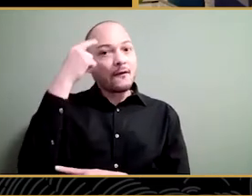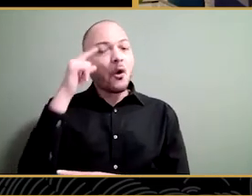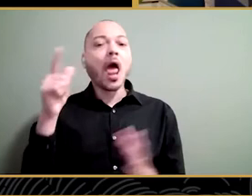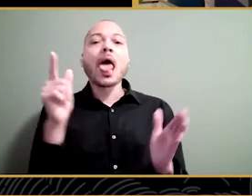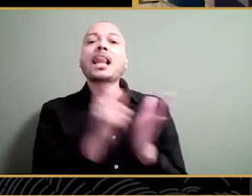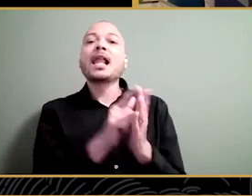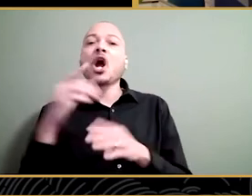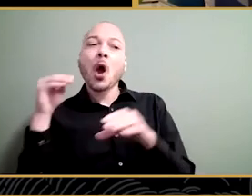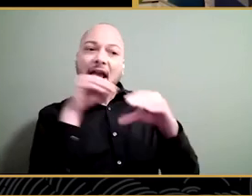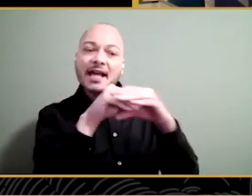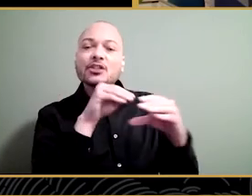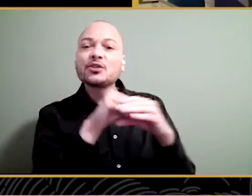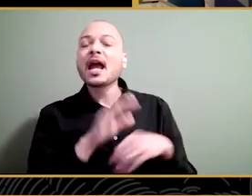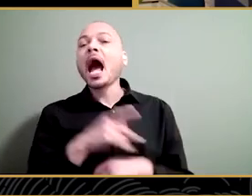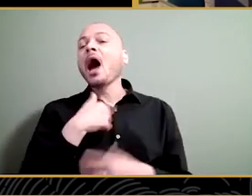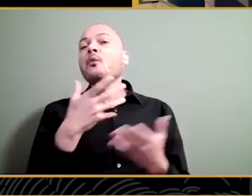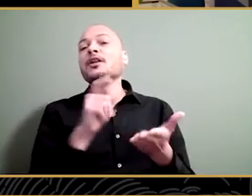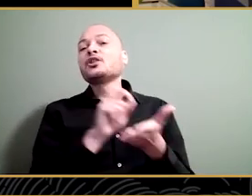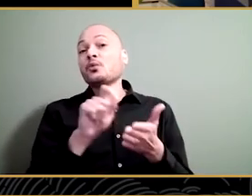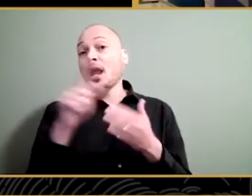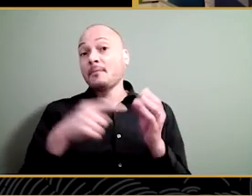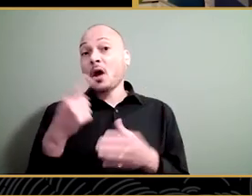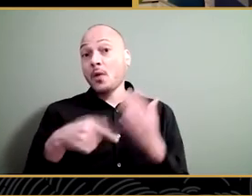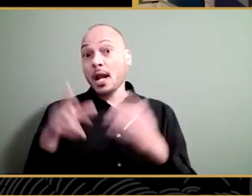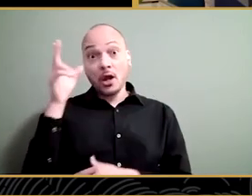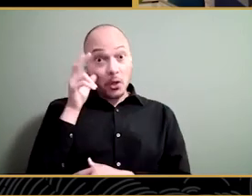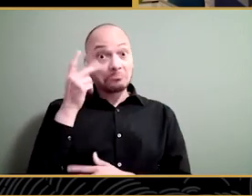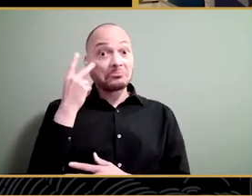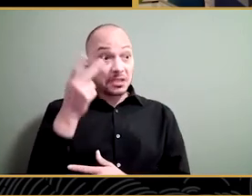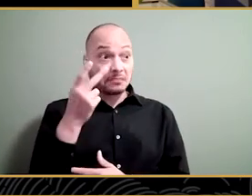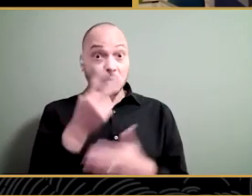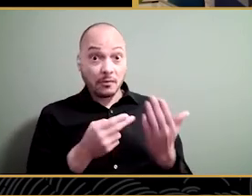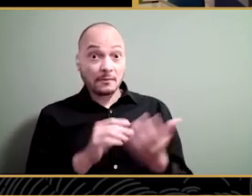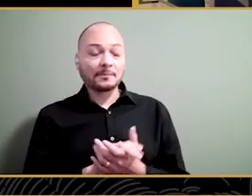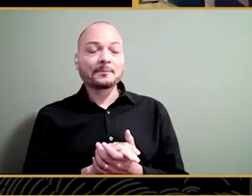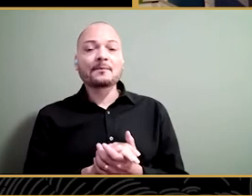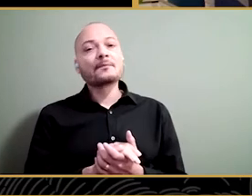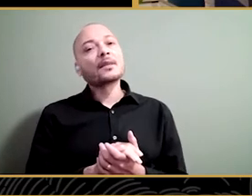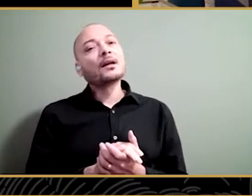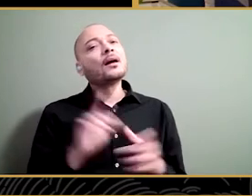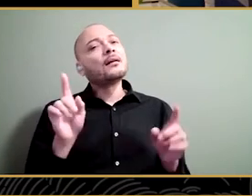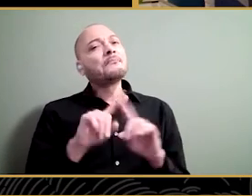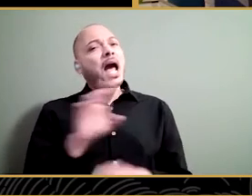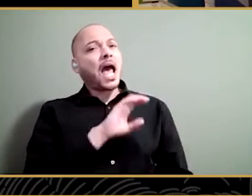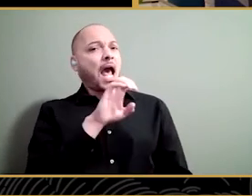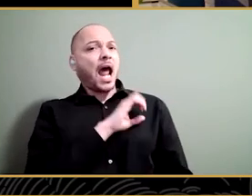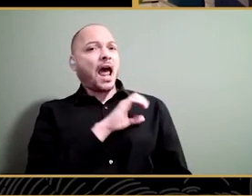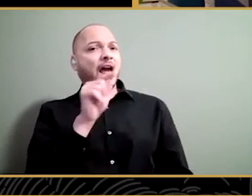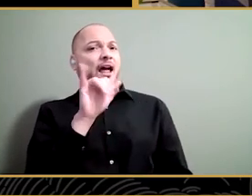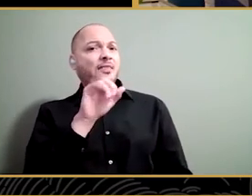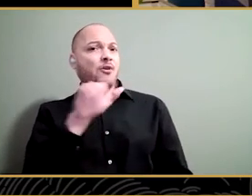Operation Streamline hearing, I wanted to write about what I had heard and seen But a series of ethical